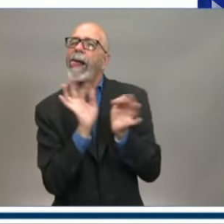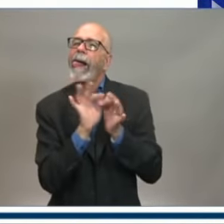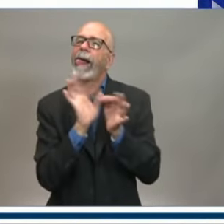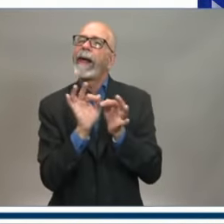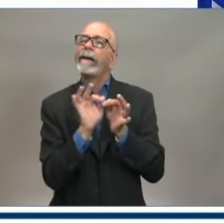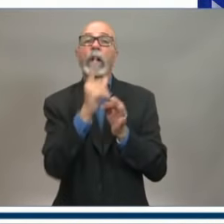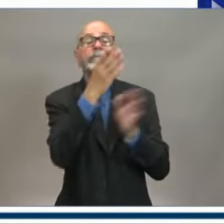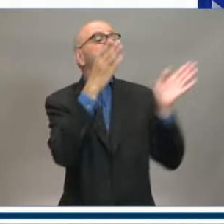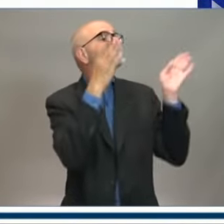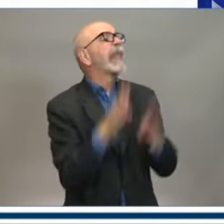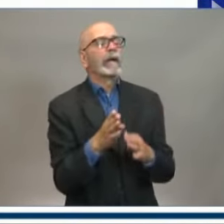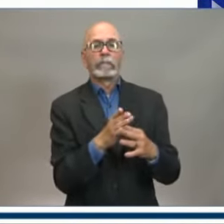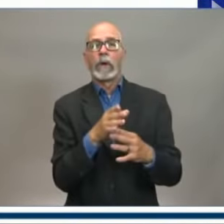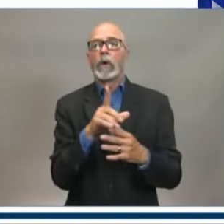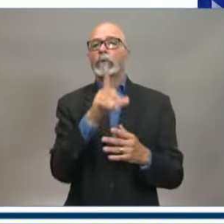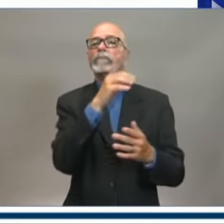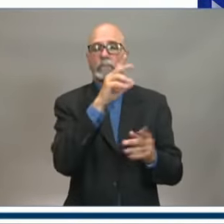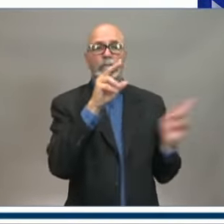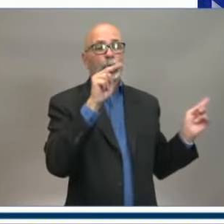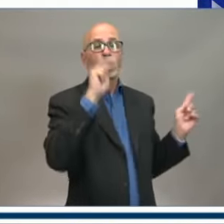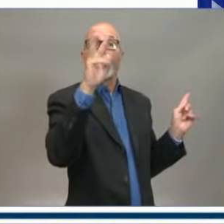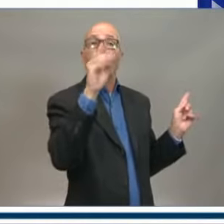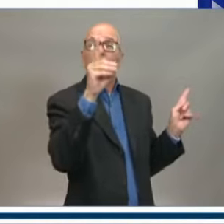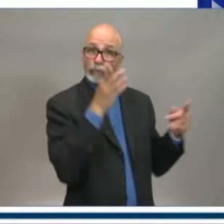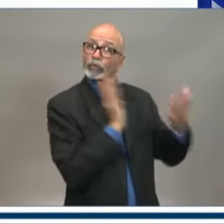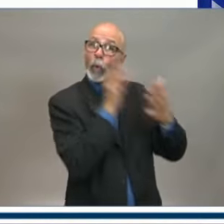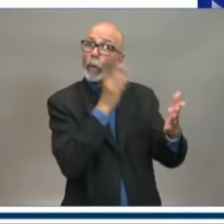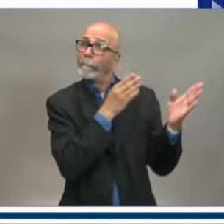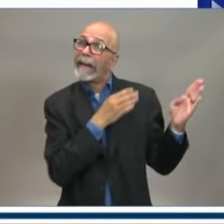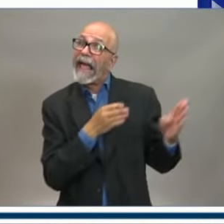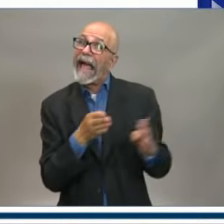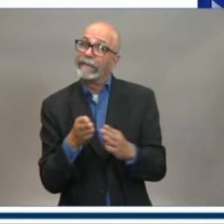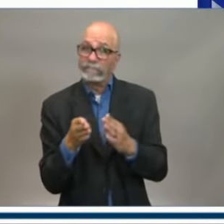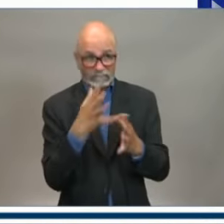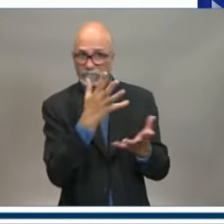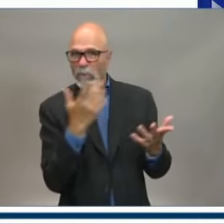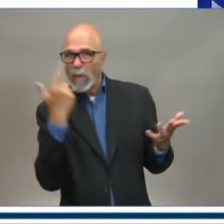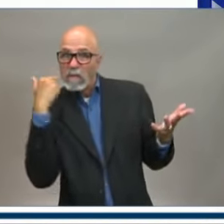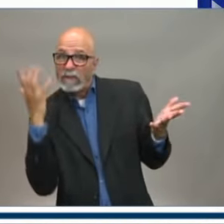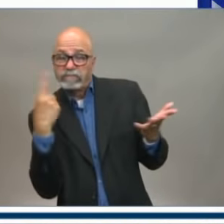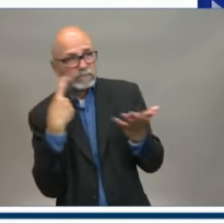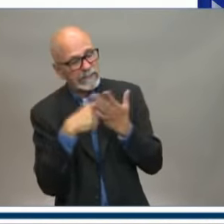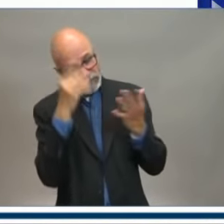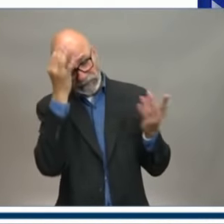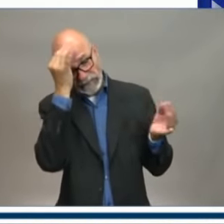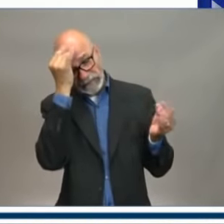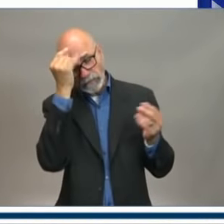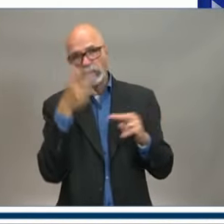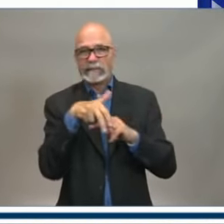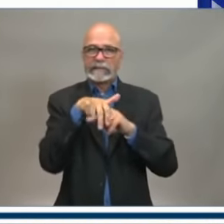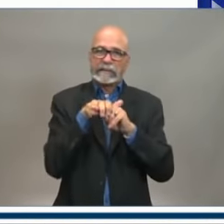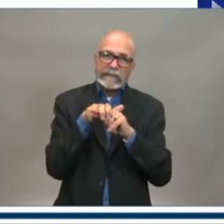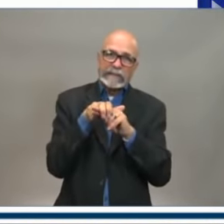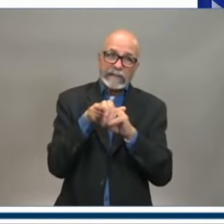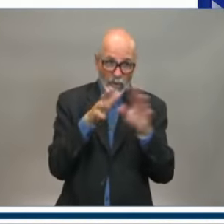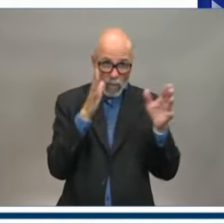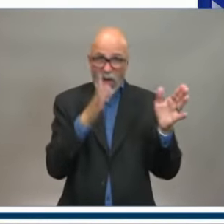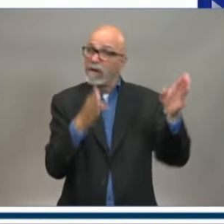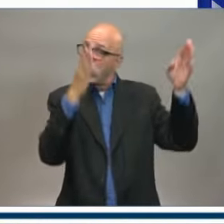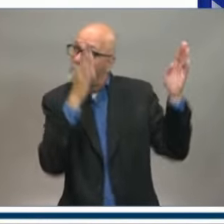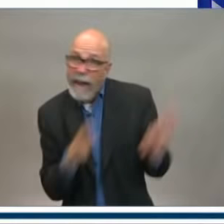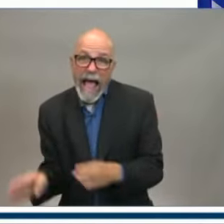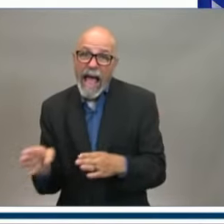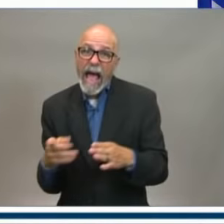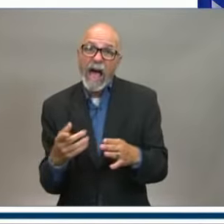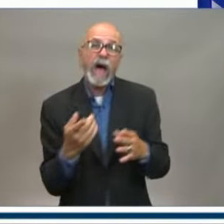I'm wondering, now that you've had a full day to think about this, whether or not with that and with the growing calls, you will call for an inquiry into the situation